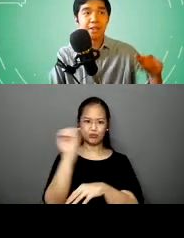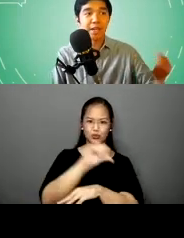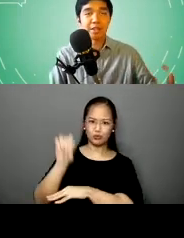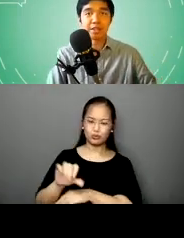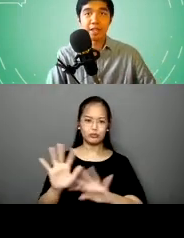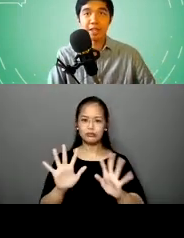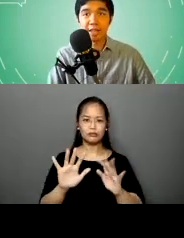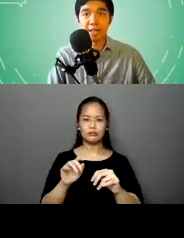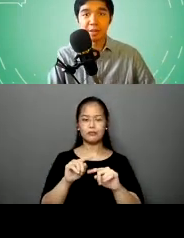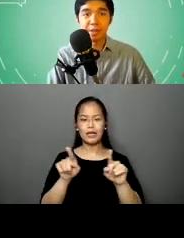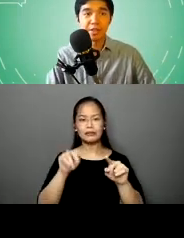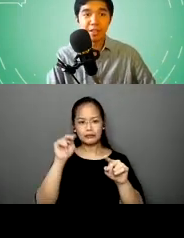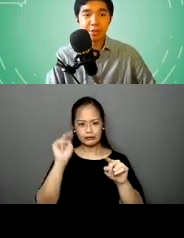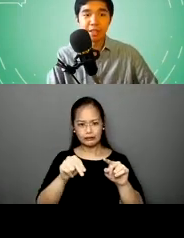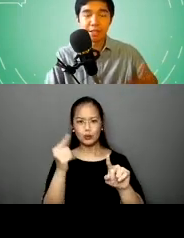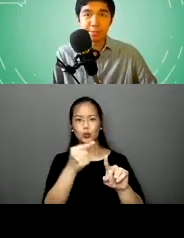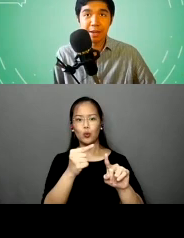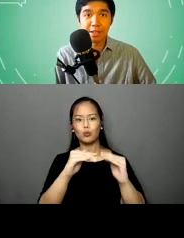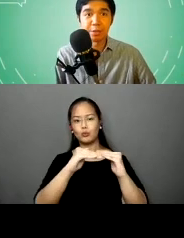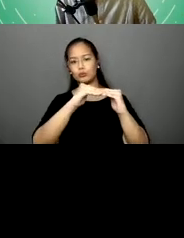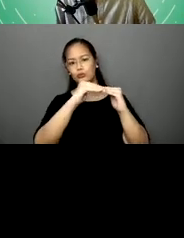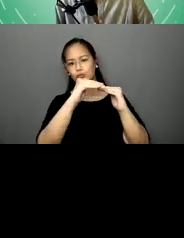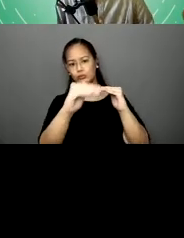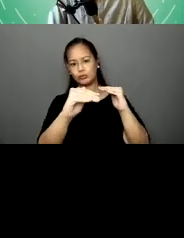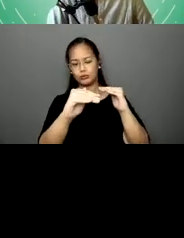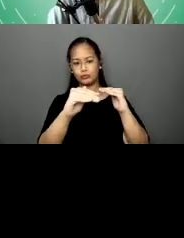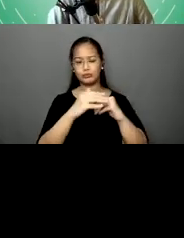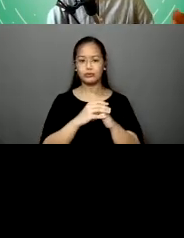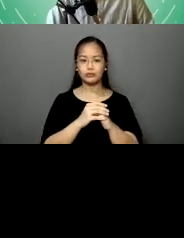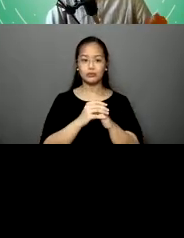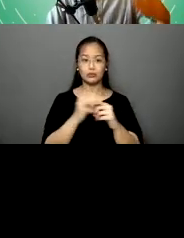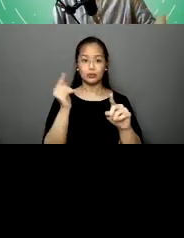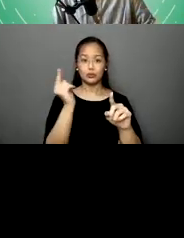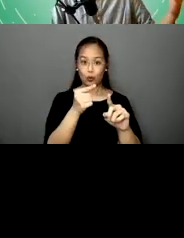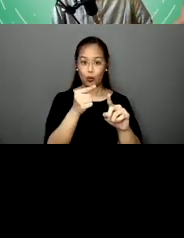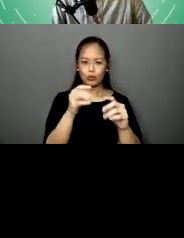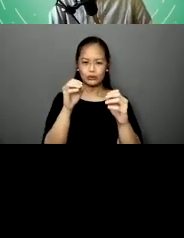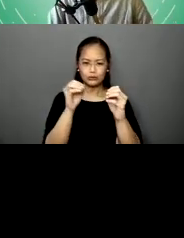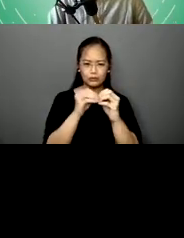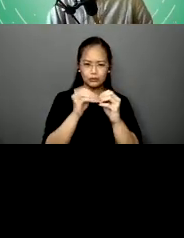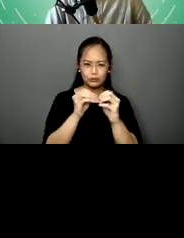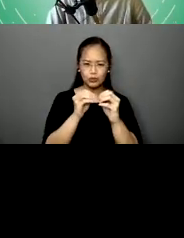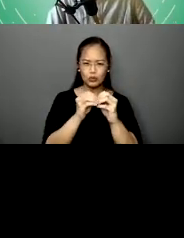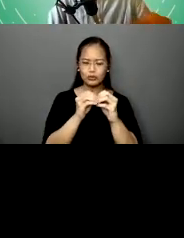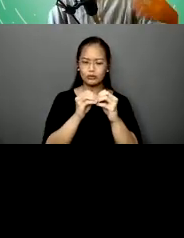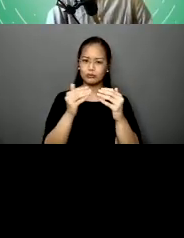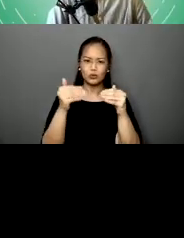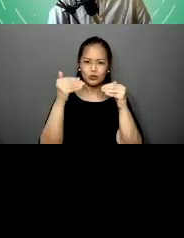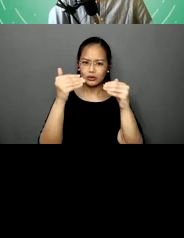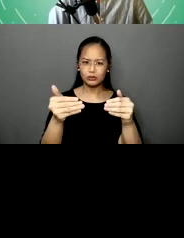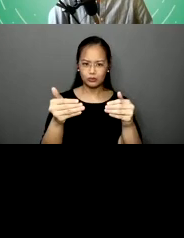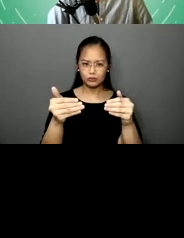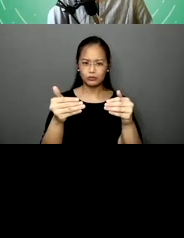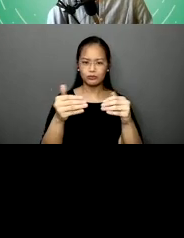you cannot sustain that because eventually that disparity will continue to increase and your development comes at the